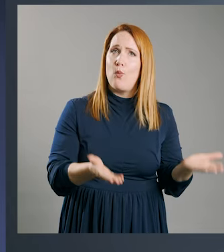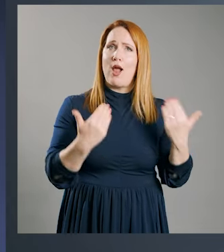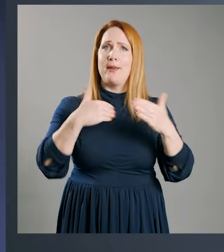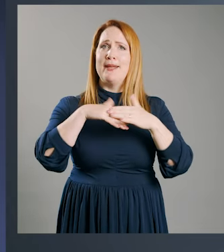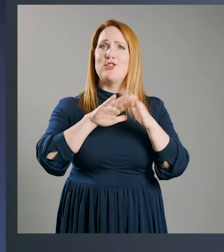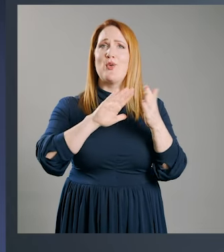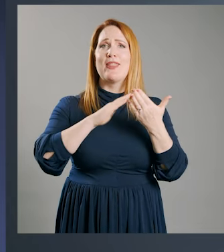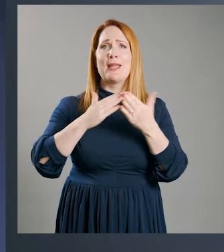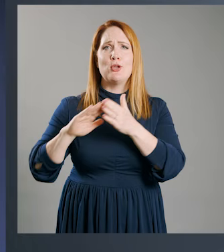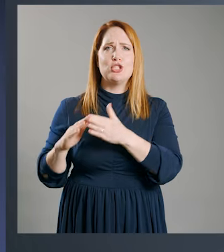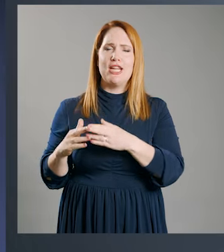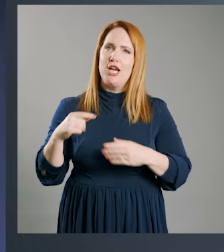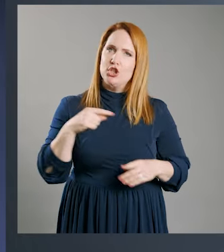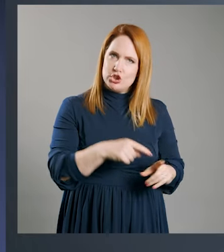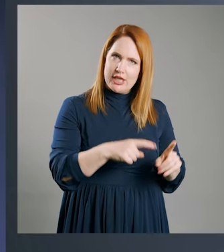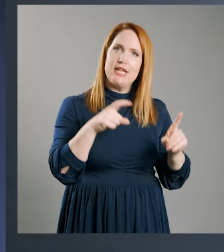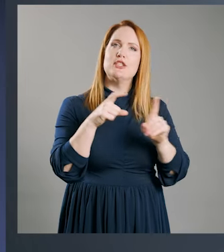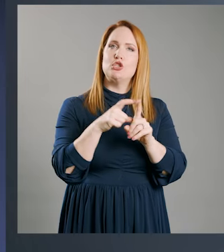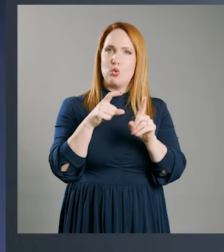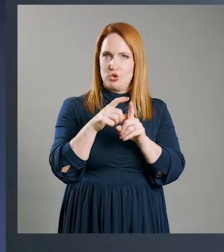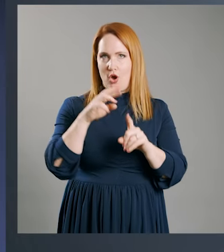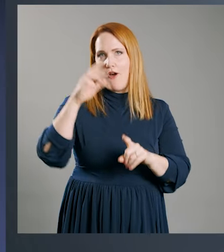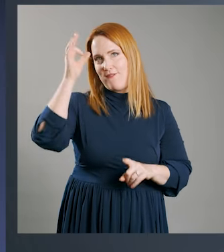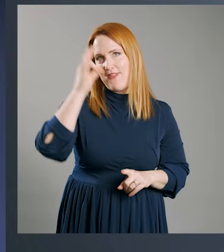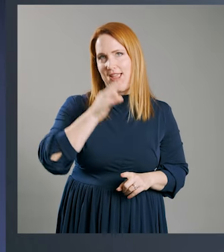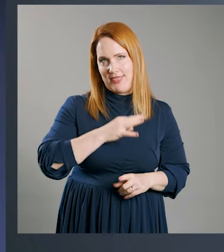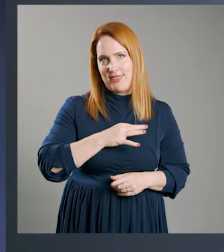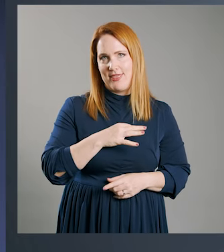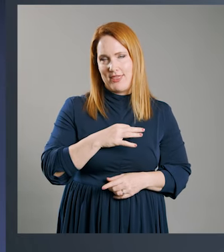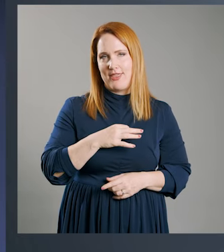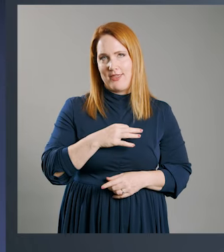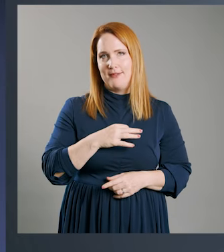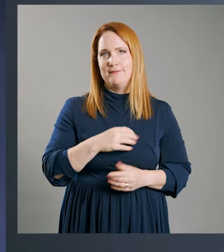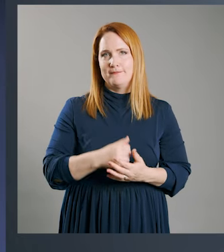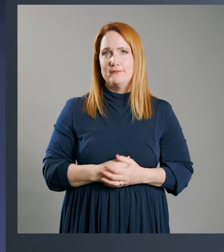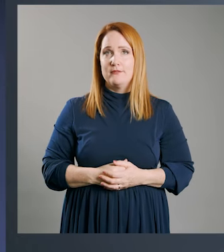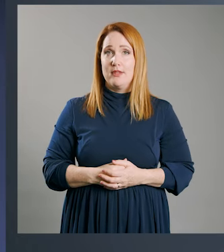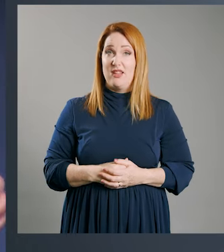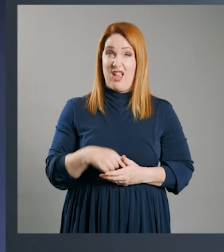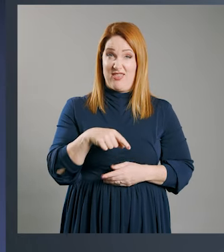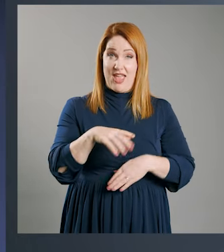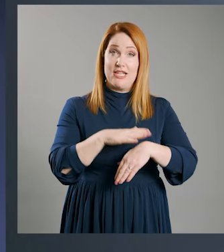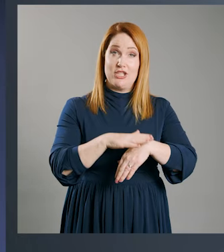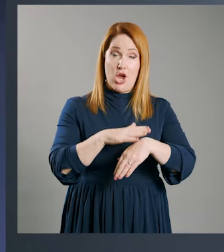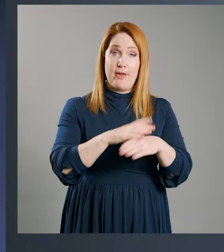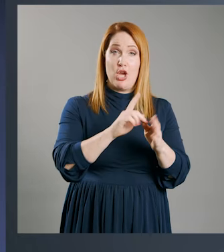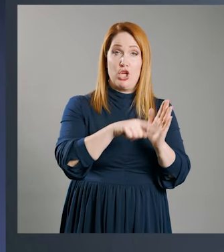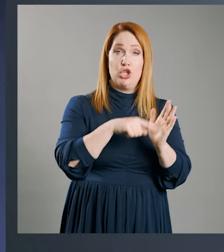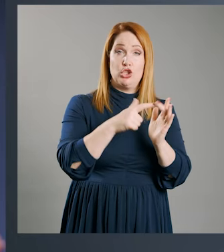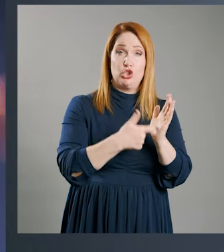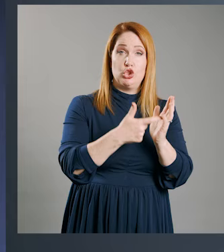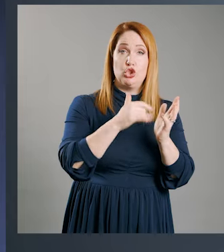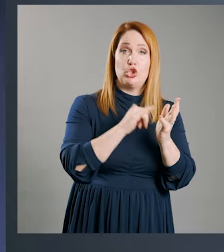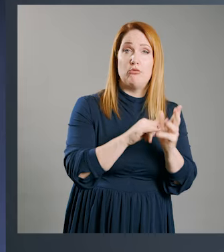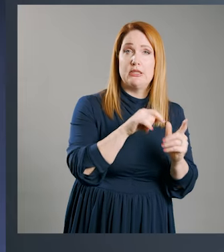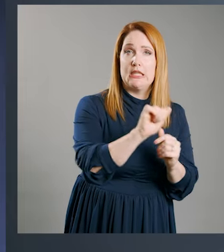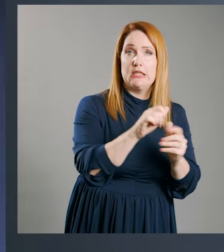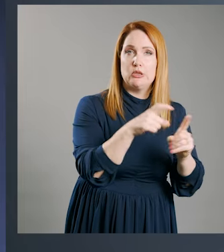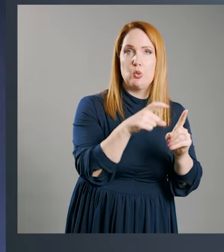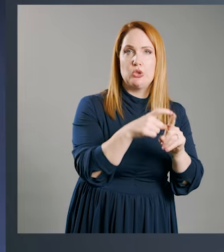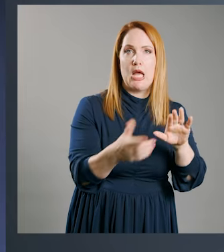be welcomed back into community. And she was a daughter of faith. That's what Jesus called her. Meanwhile, Jairus' daughter died and he